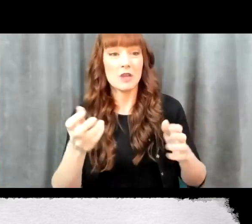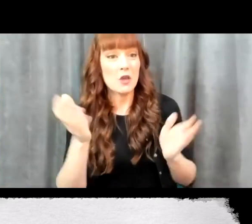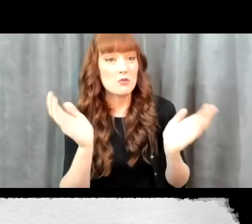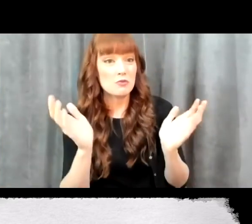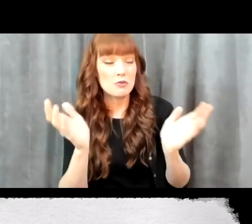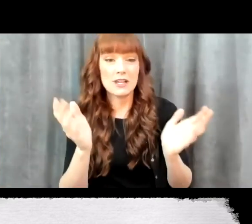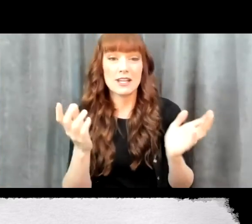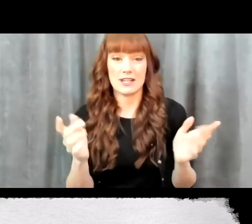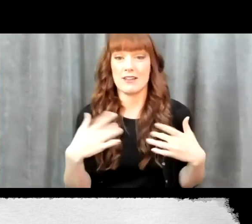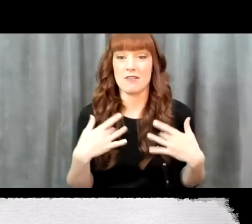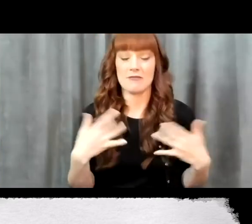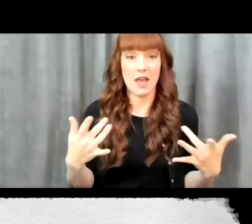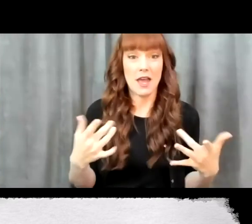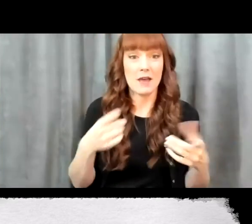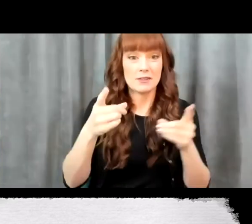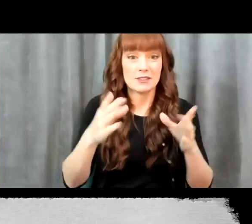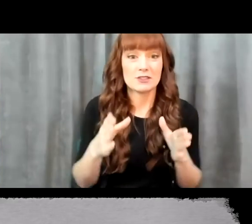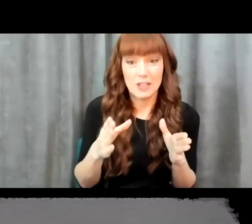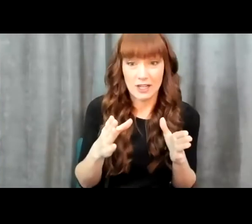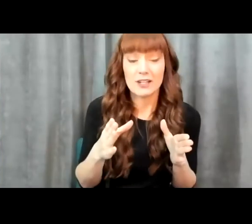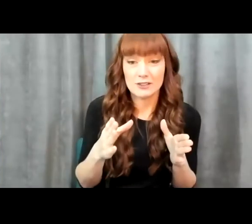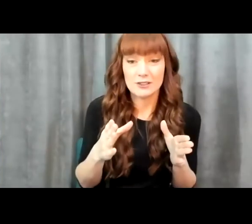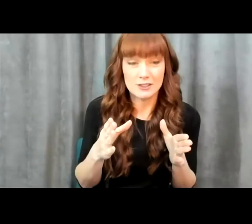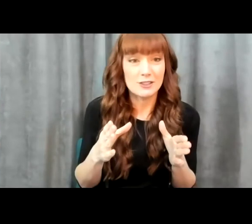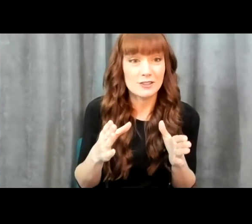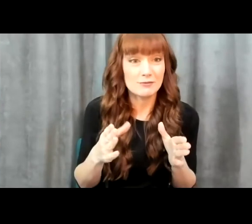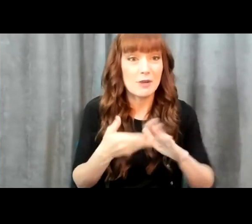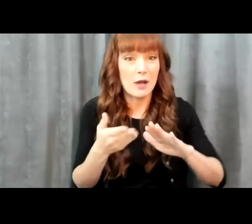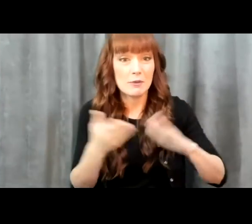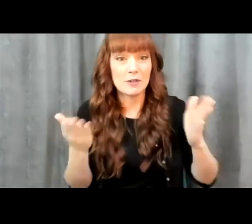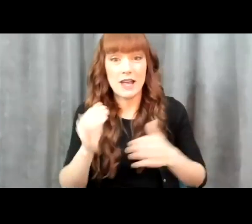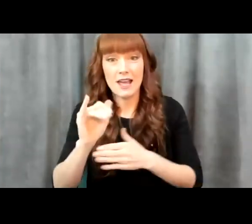I'm the Director of Operations for the ISA.